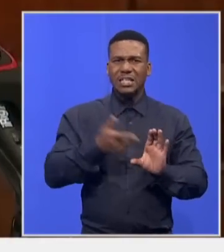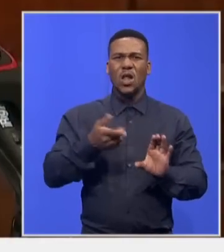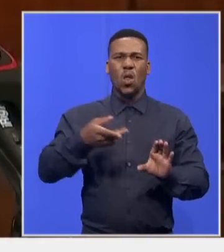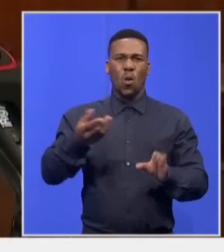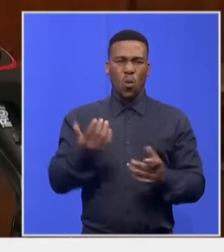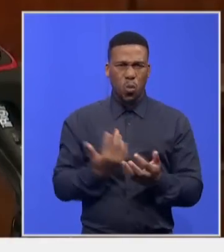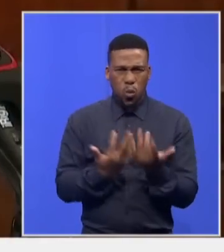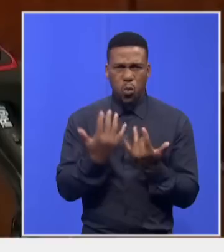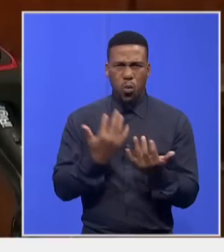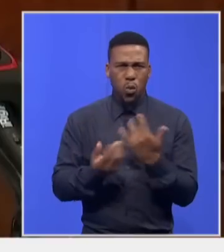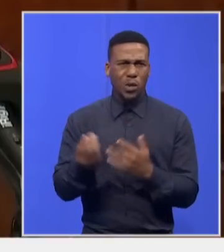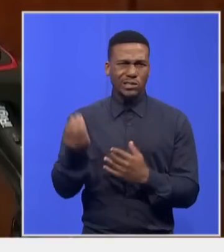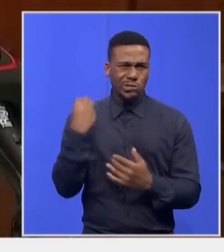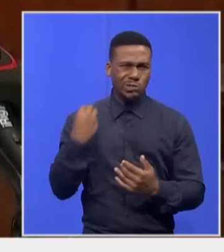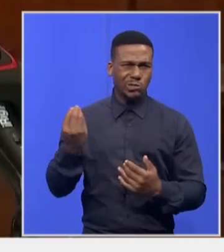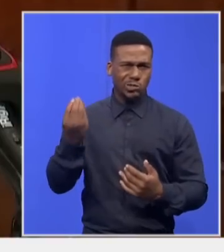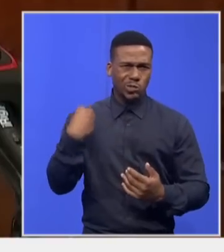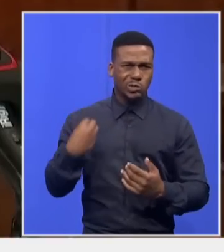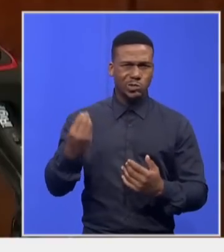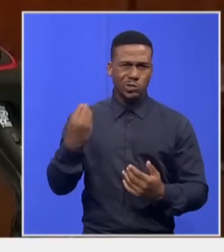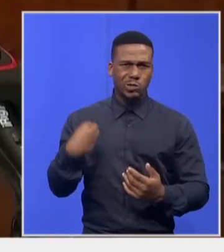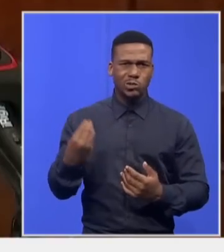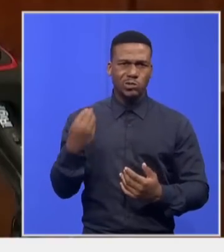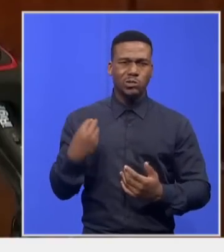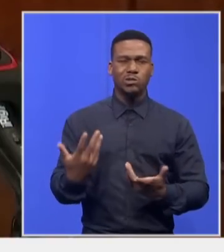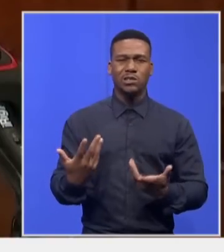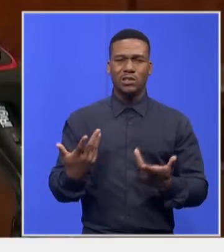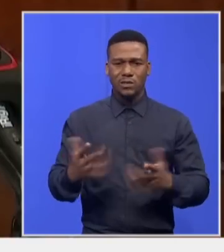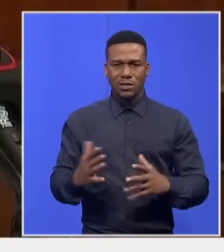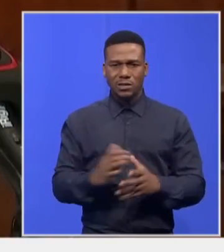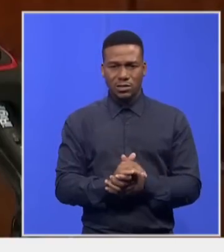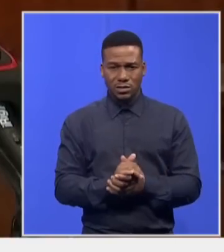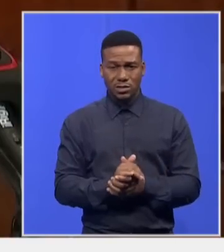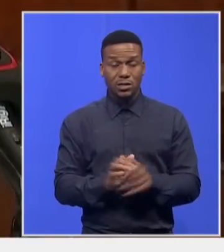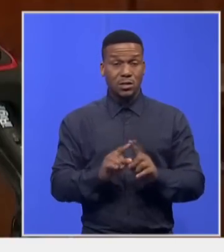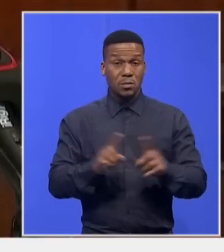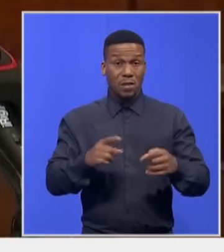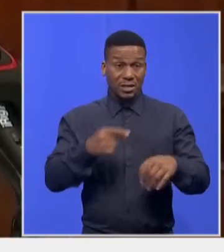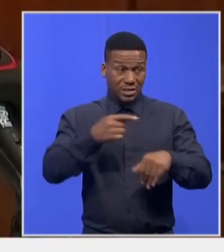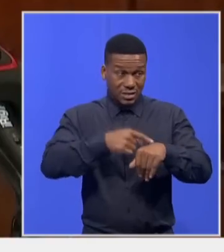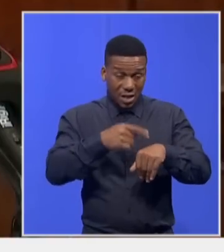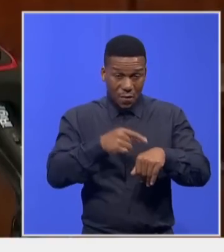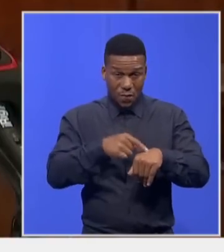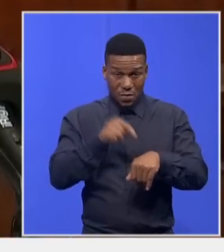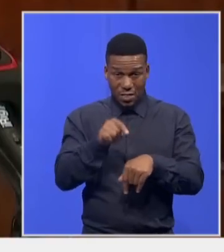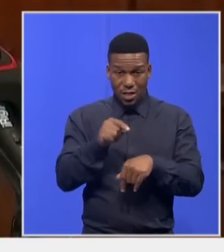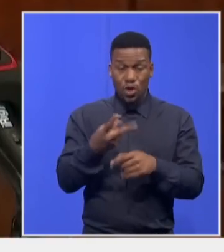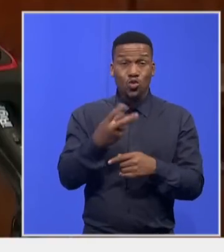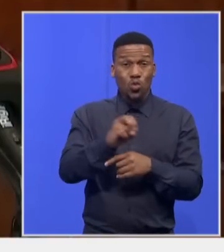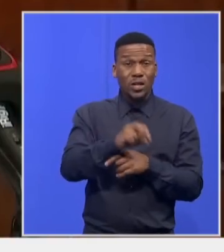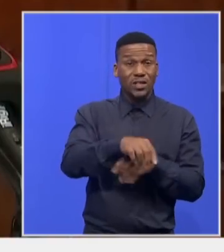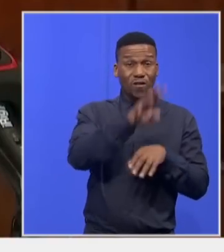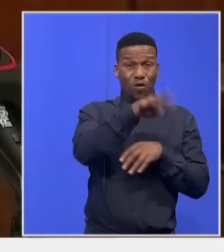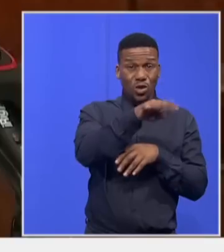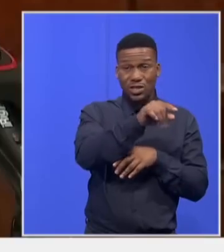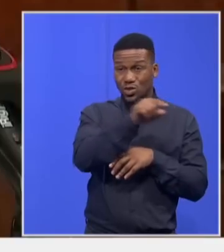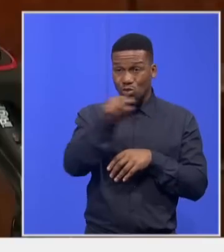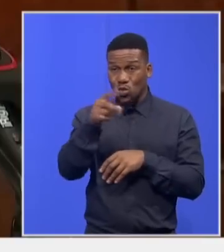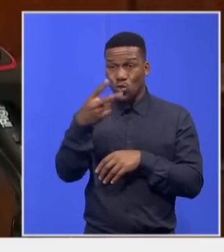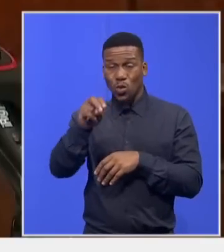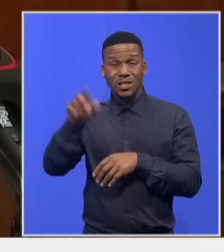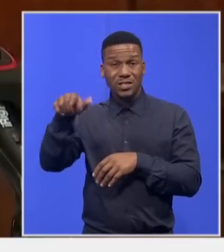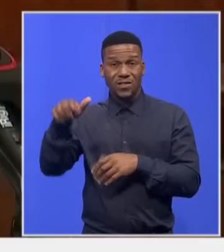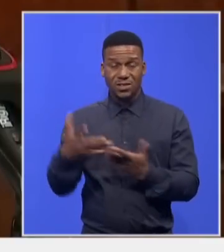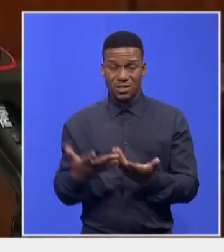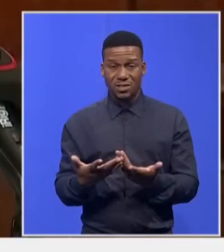sitting at about 21.5%. During those periods, on average, 2013 to 2017. Now we're sitting